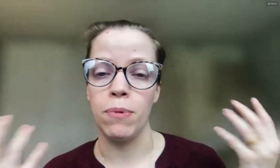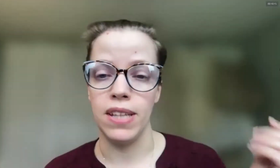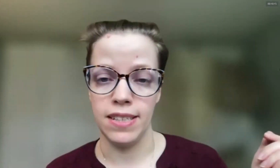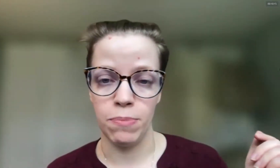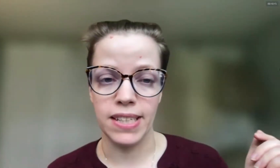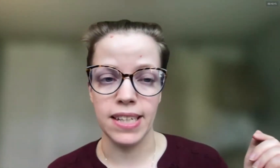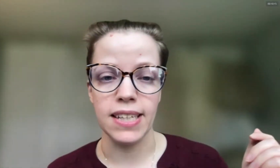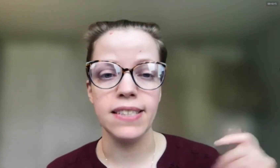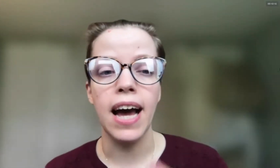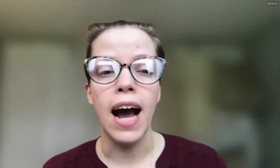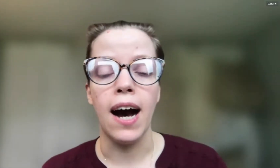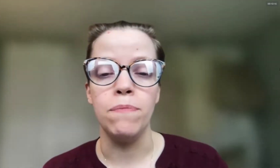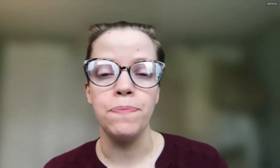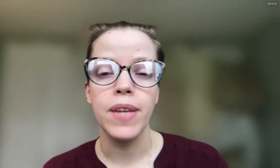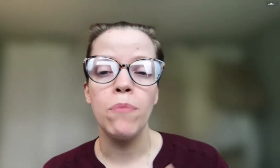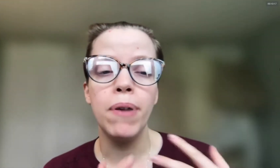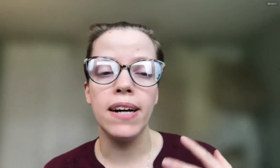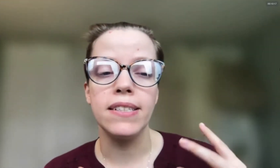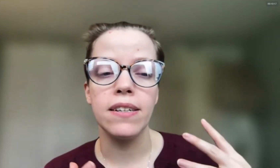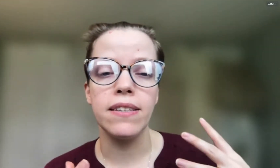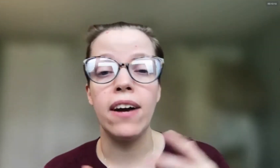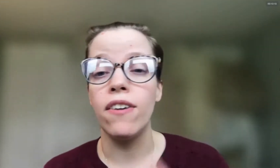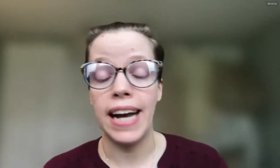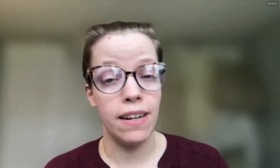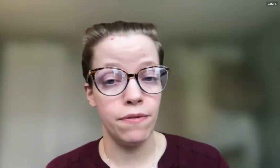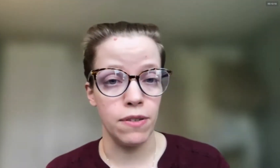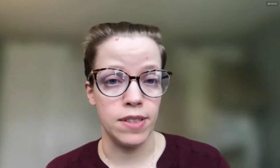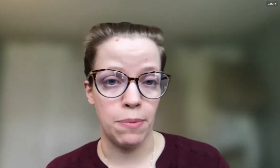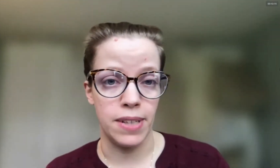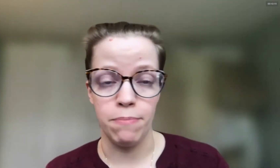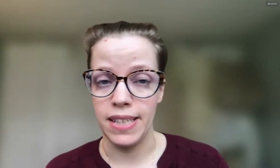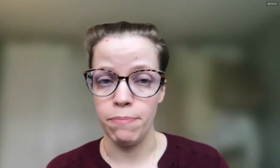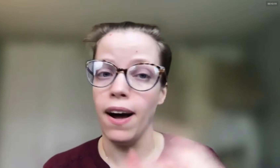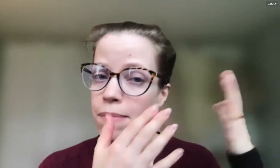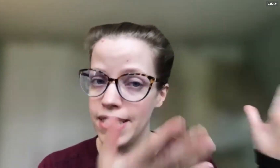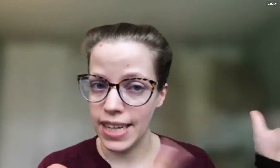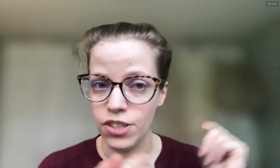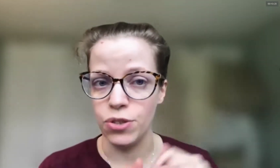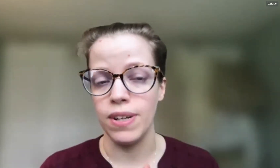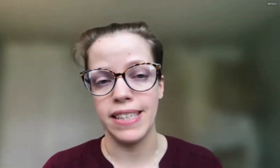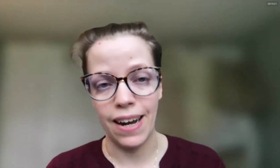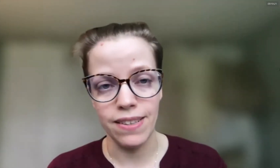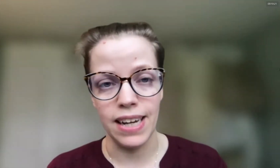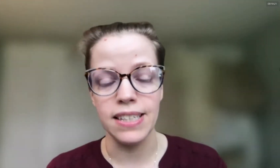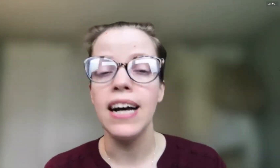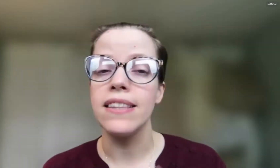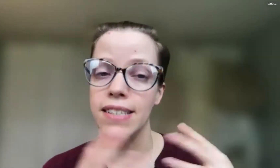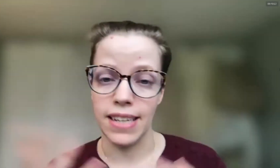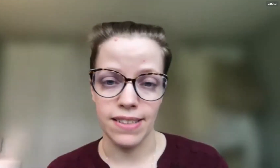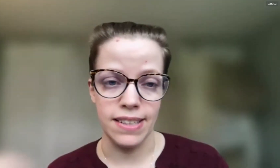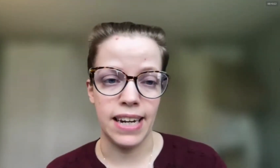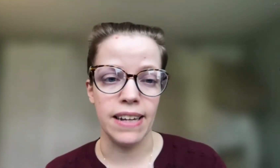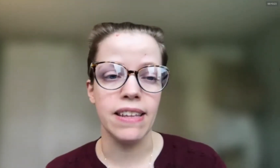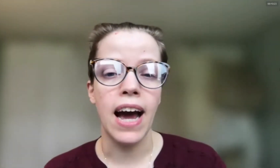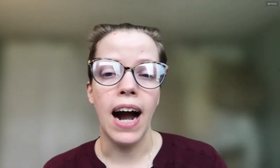and people with learning disabilities. But there are only a handful of disabled MPs in Parliament, and as Sean has outlined the